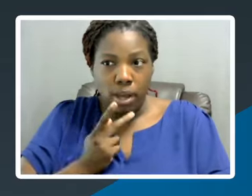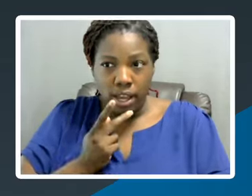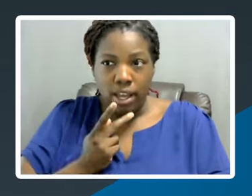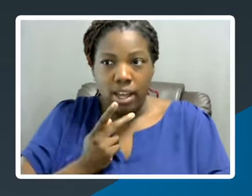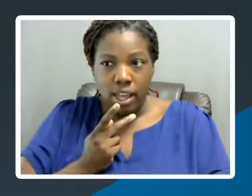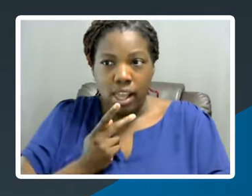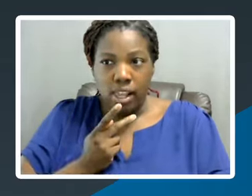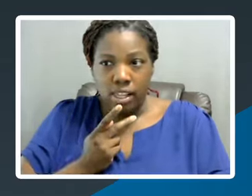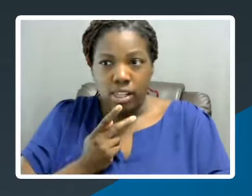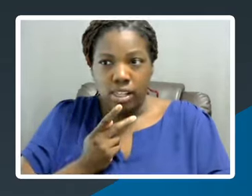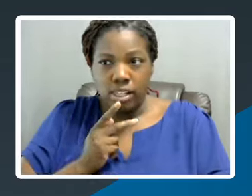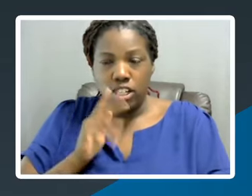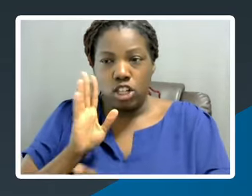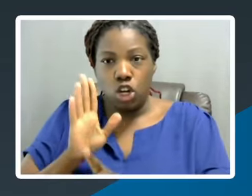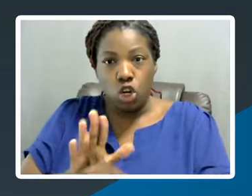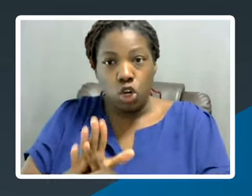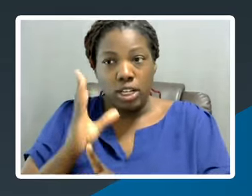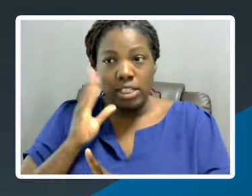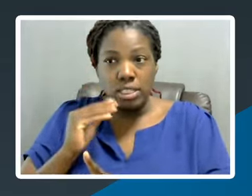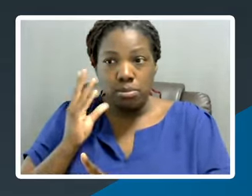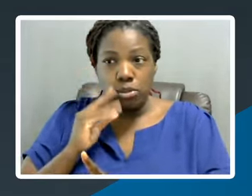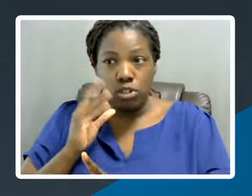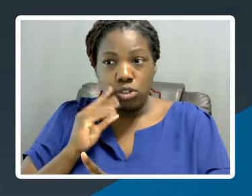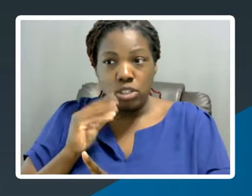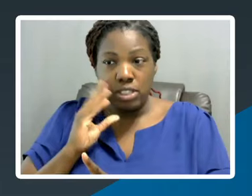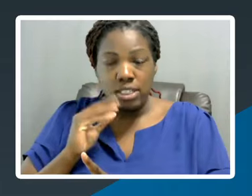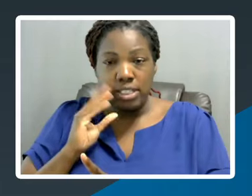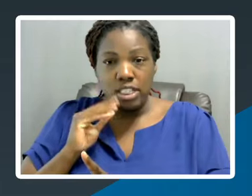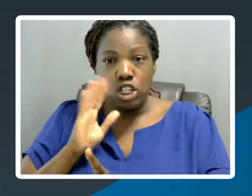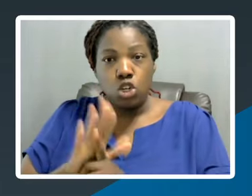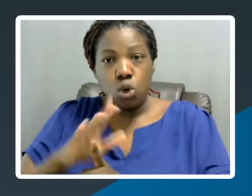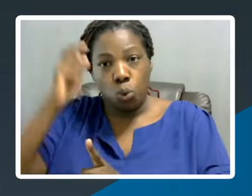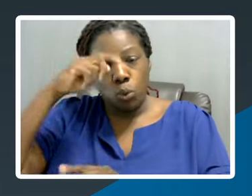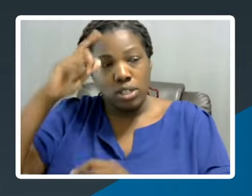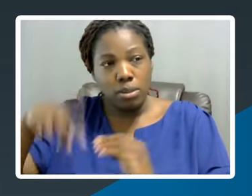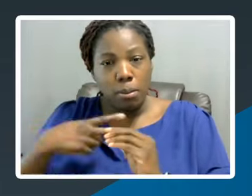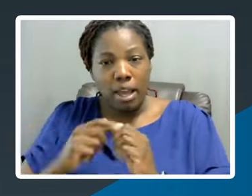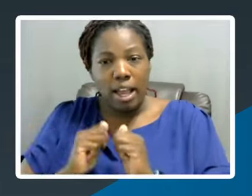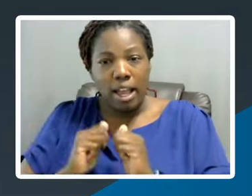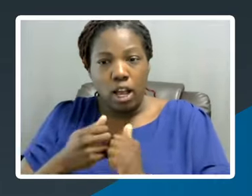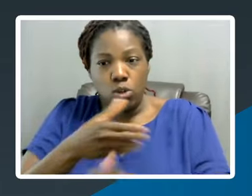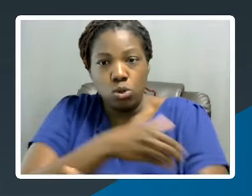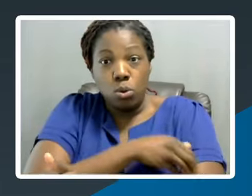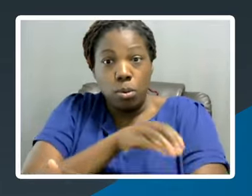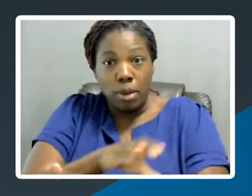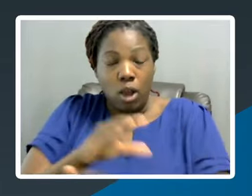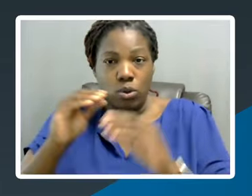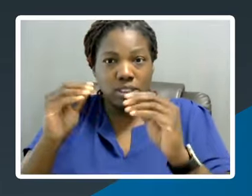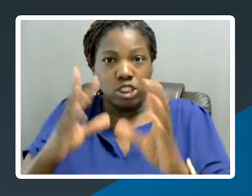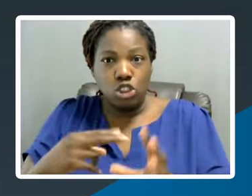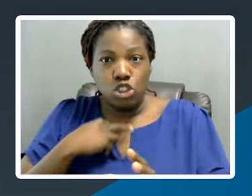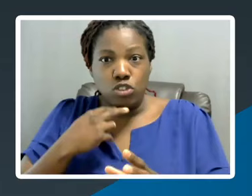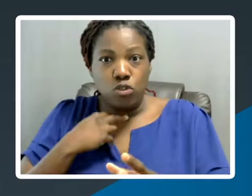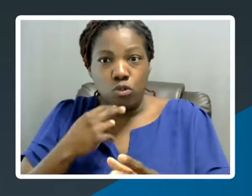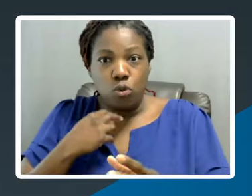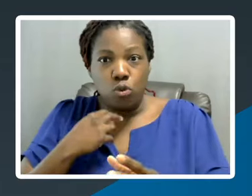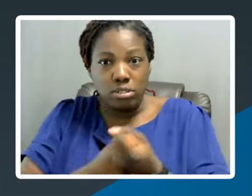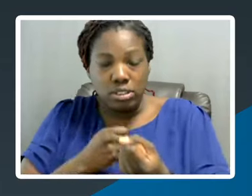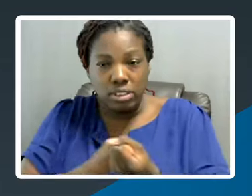her experiences and her wisdom about how to empower teacher voice to help to think about